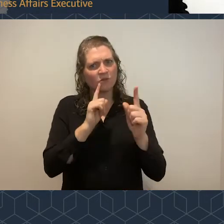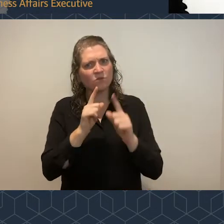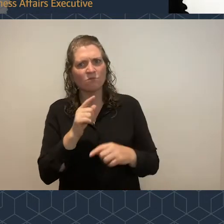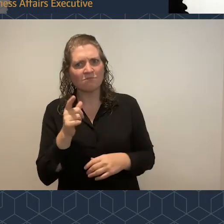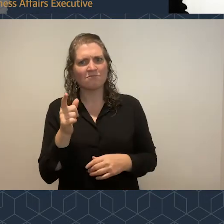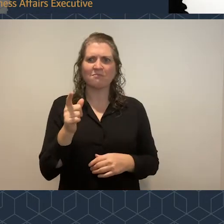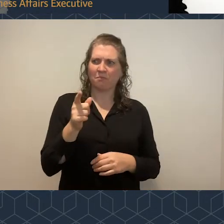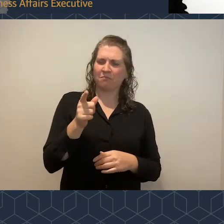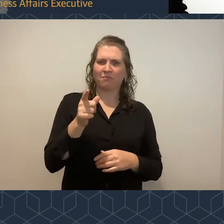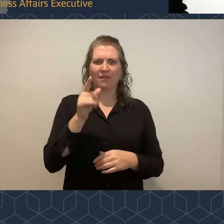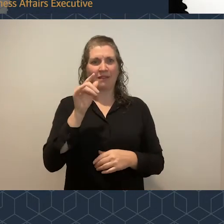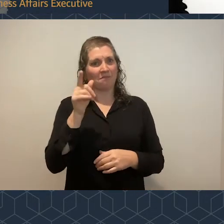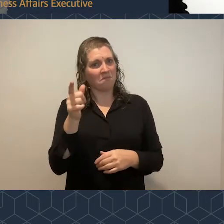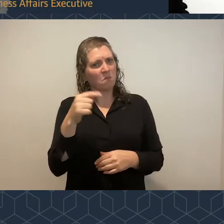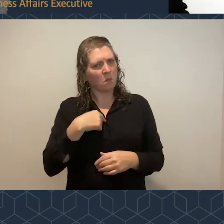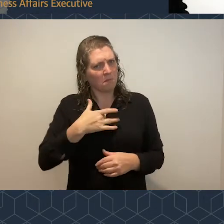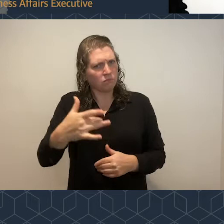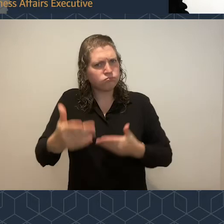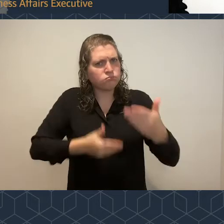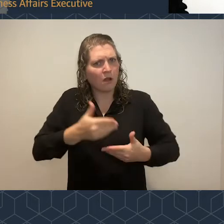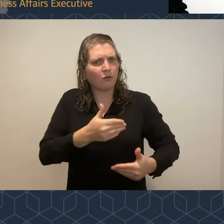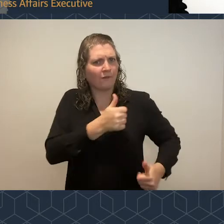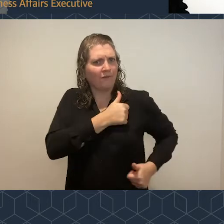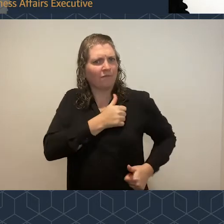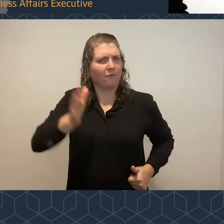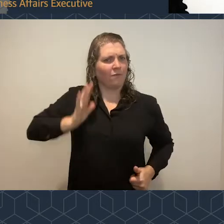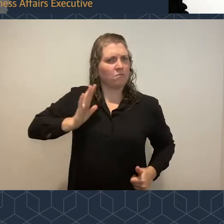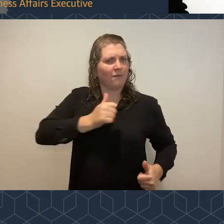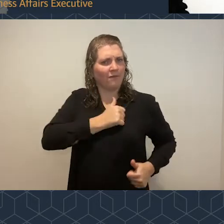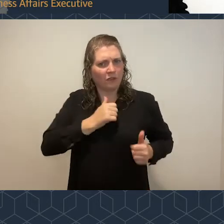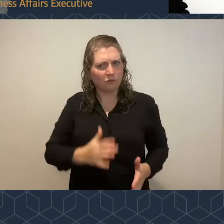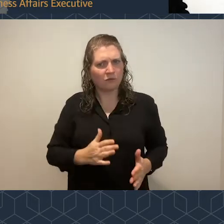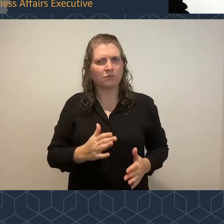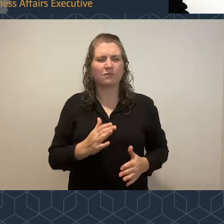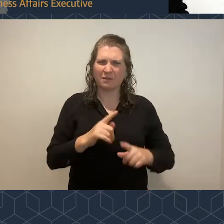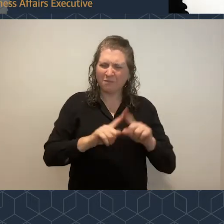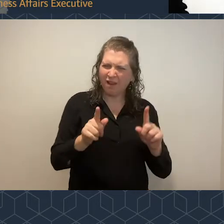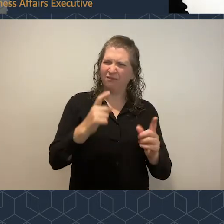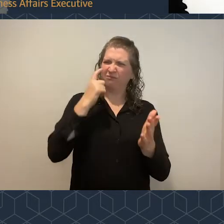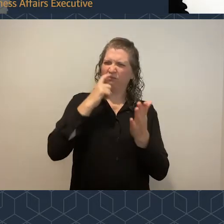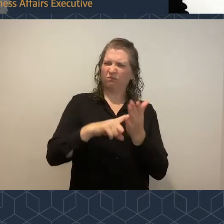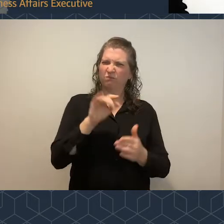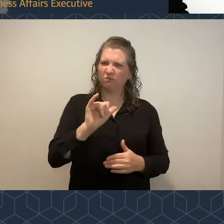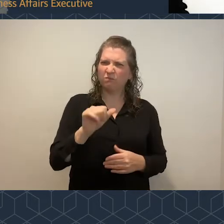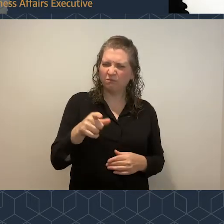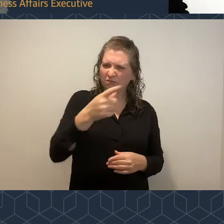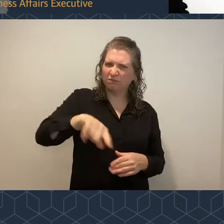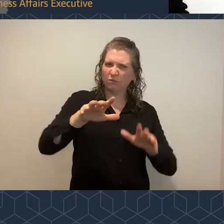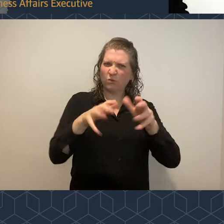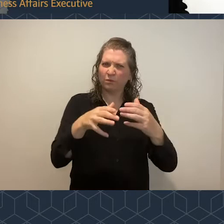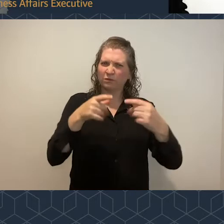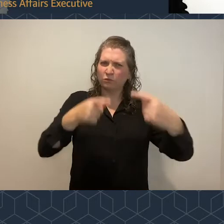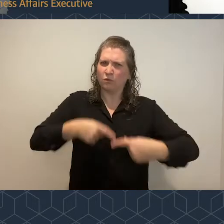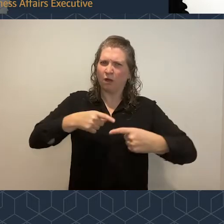transitioning veterans just do really well. It's just a really great candidate profile for us. And what we had noticed, was that